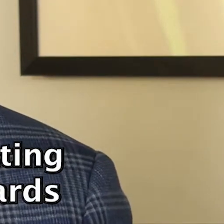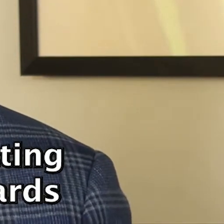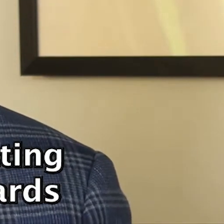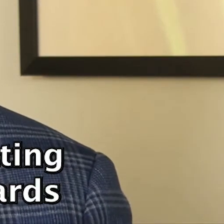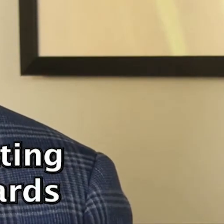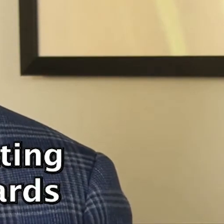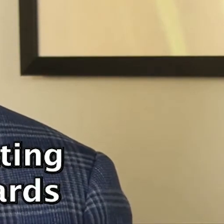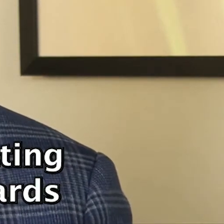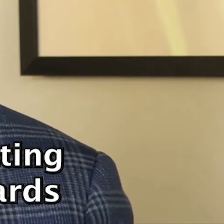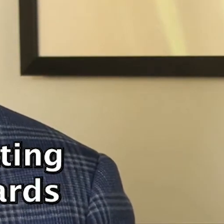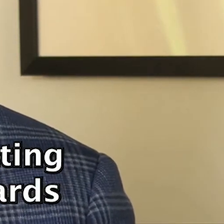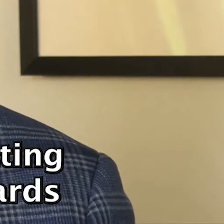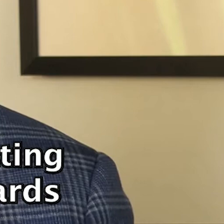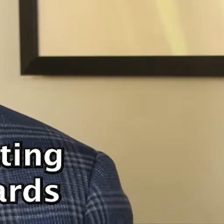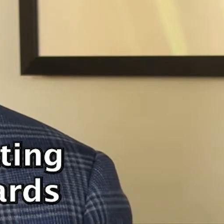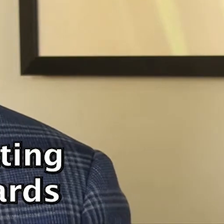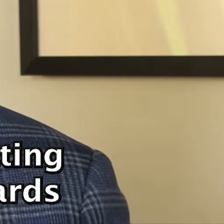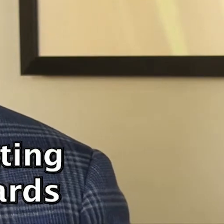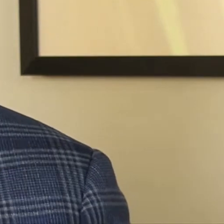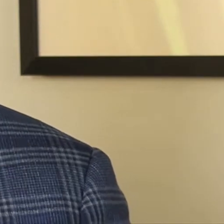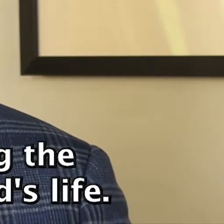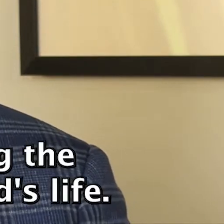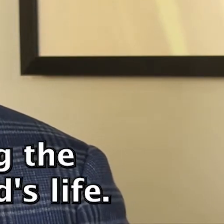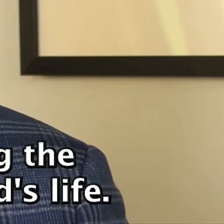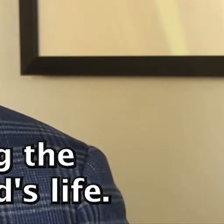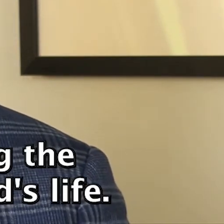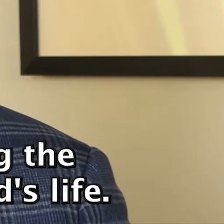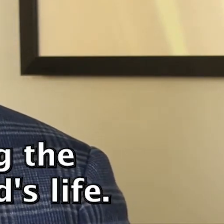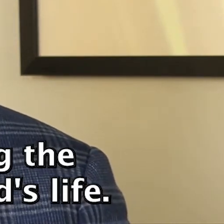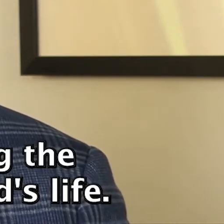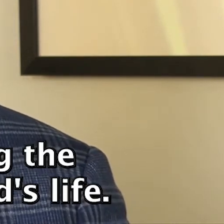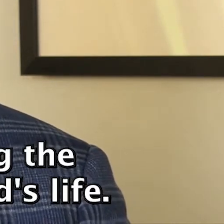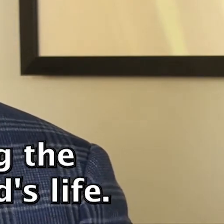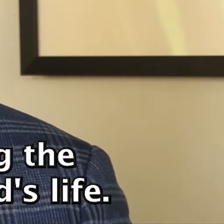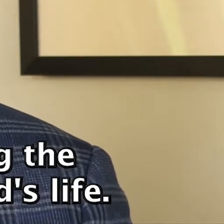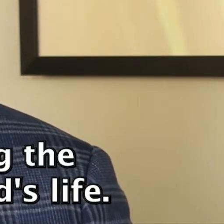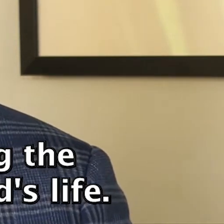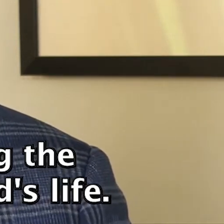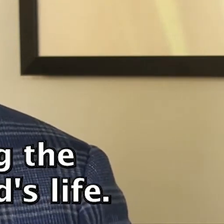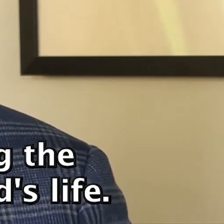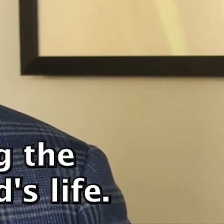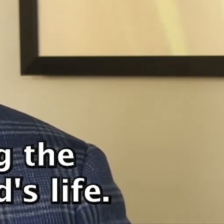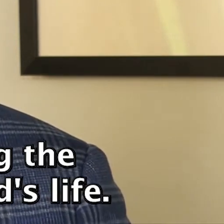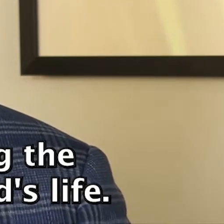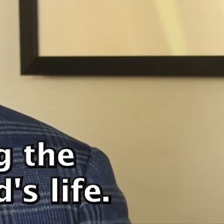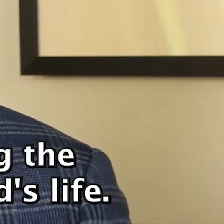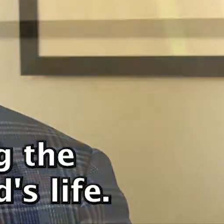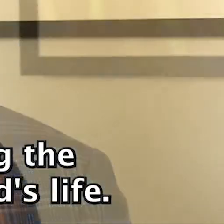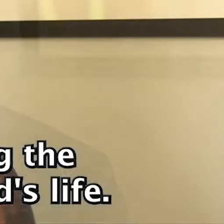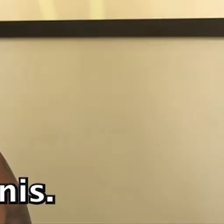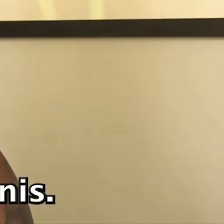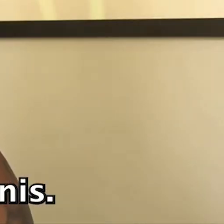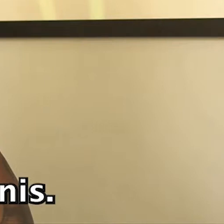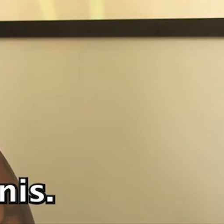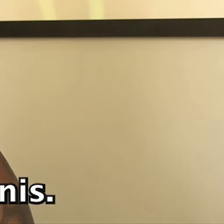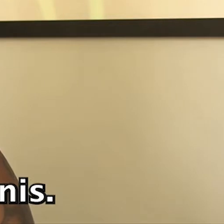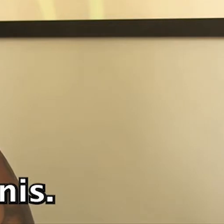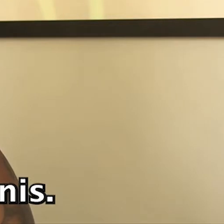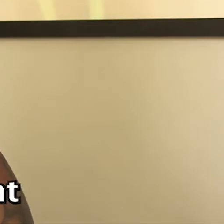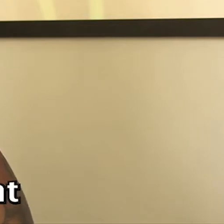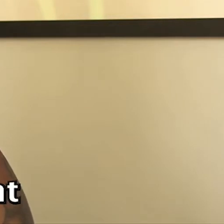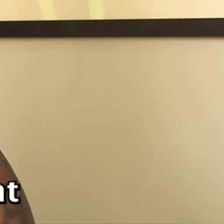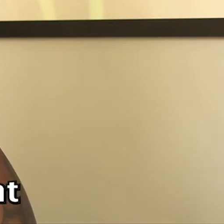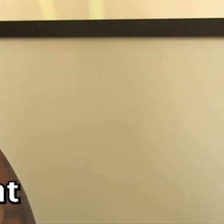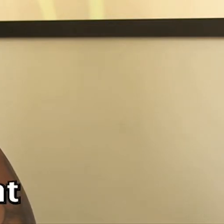new and expecting mothers residing in DC wards 5, 7, and 8 during the pivotal first year of their child's life. My name is